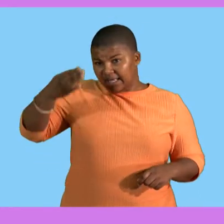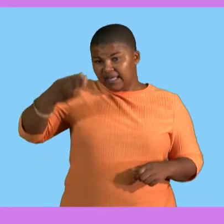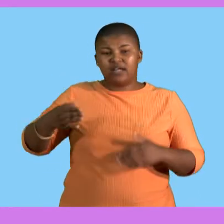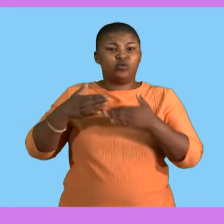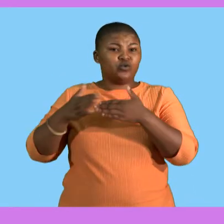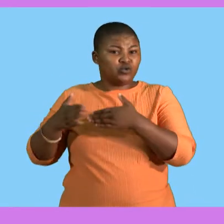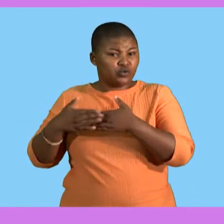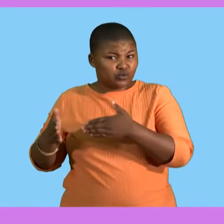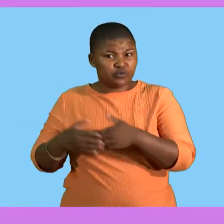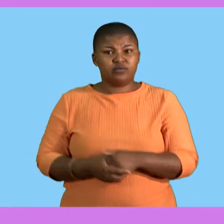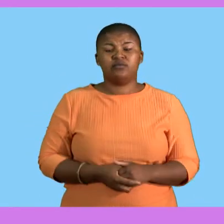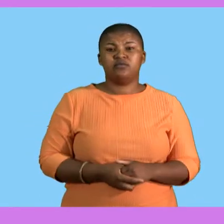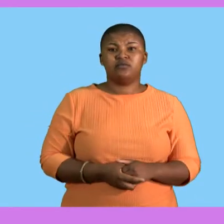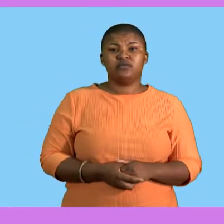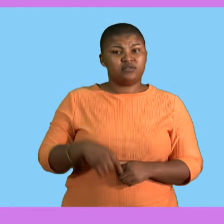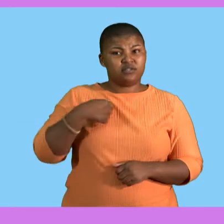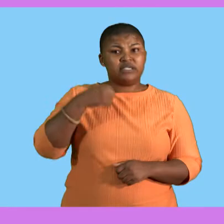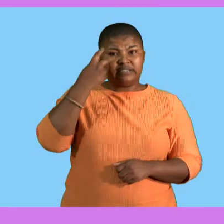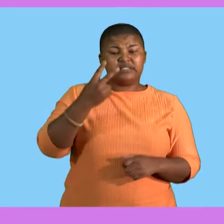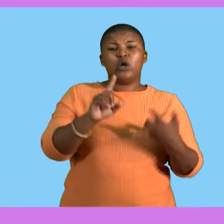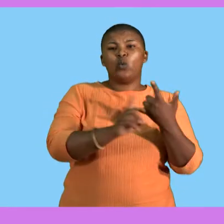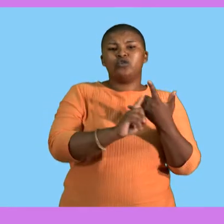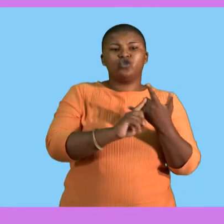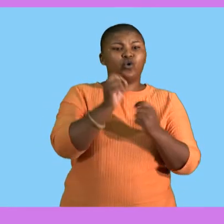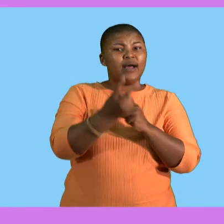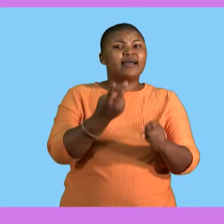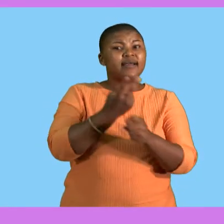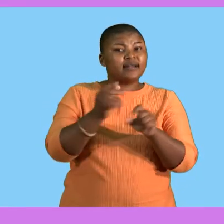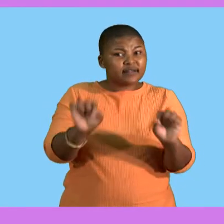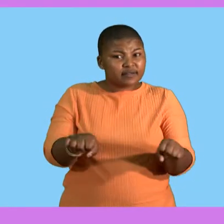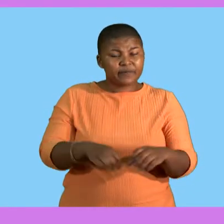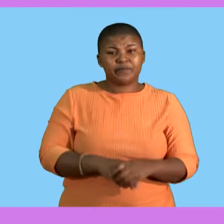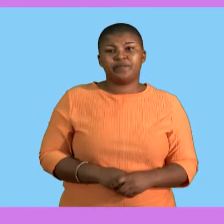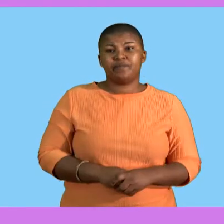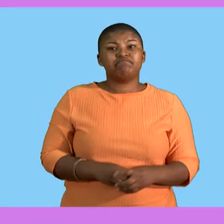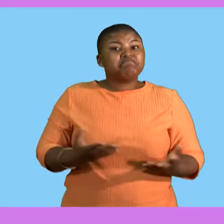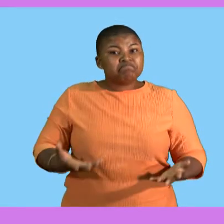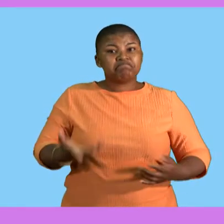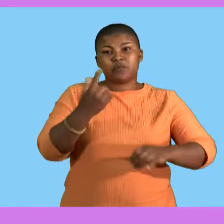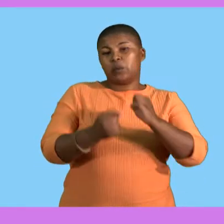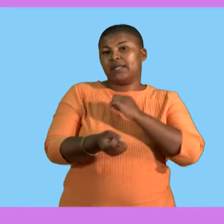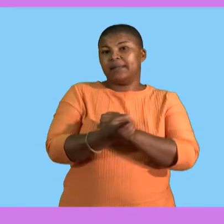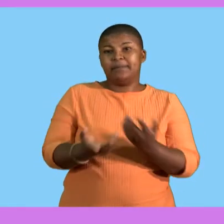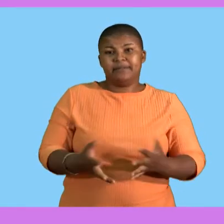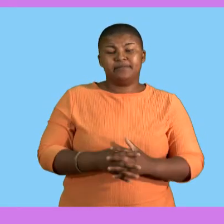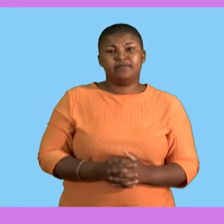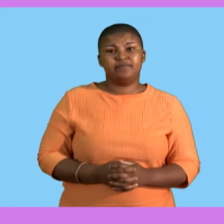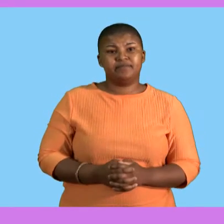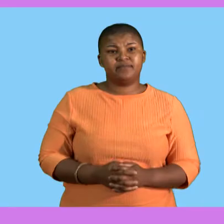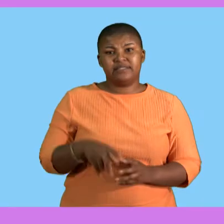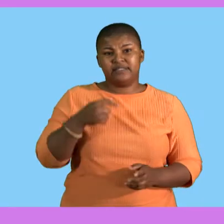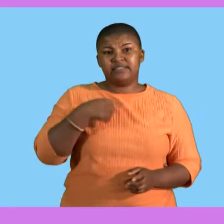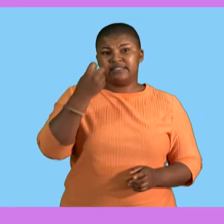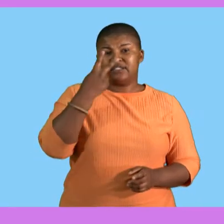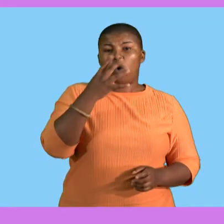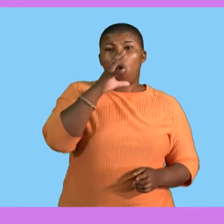door and also a window. So, what's going to happen? Here, you see